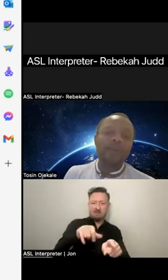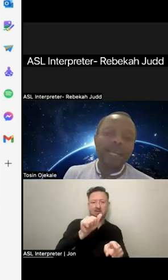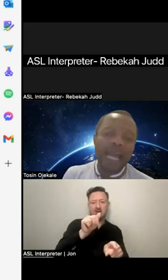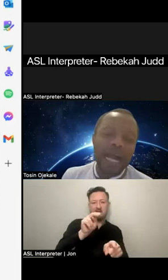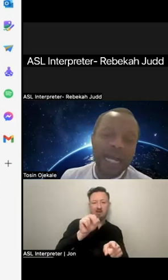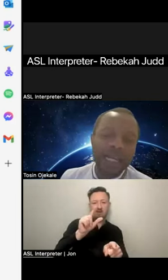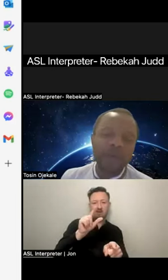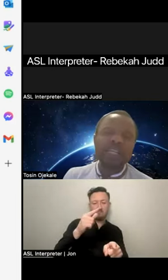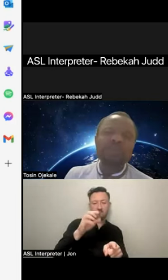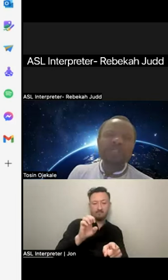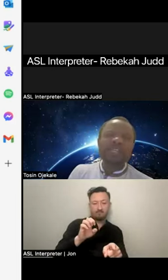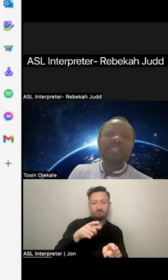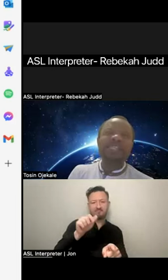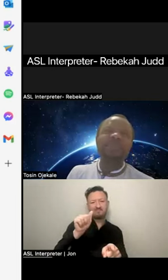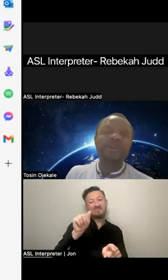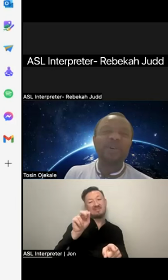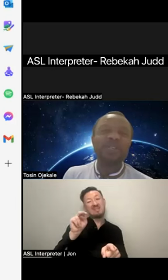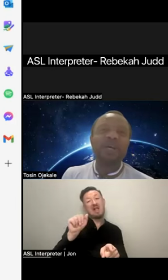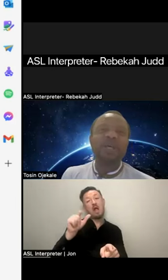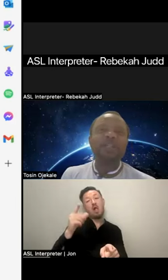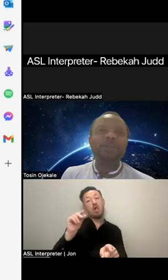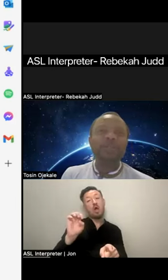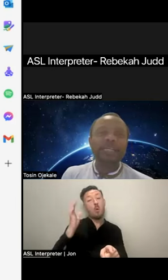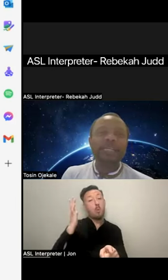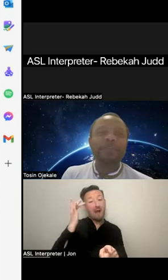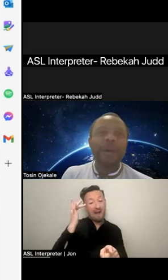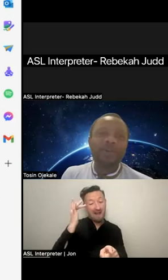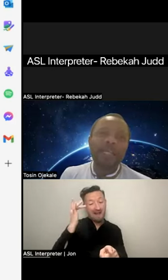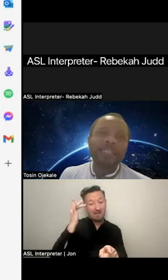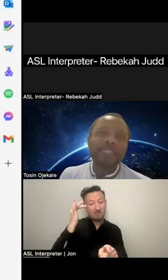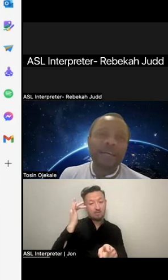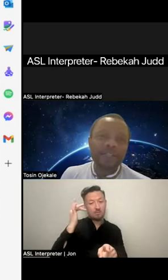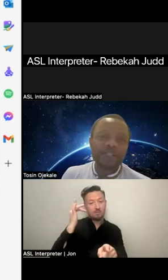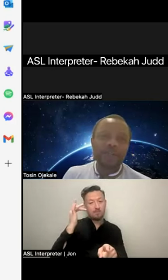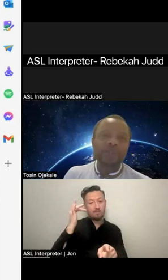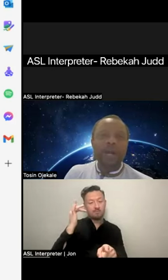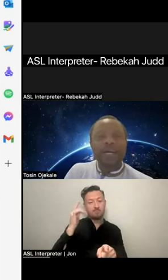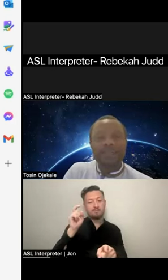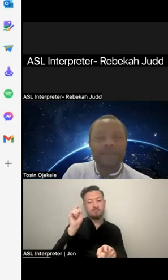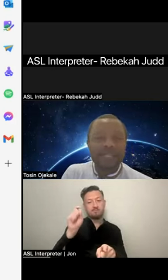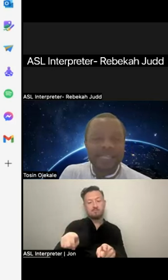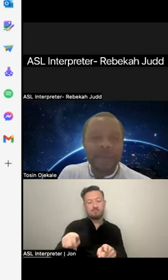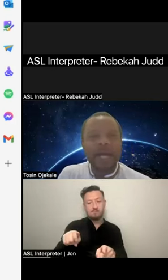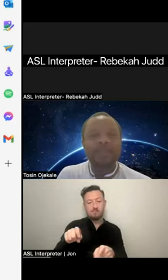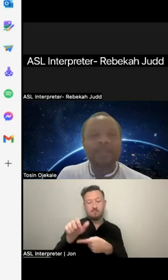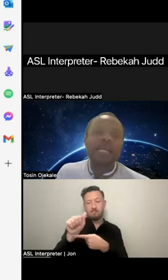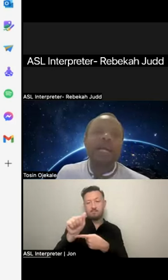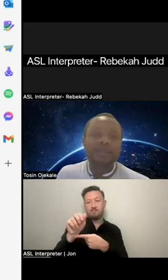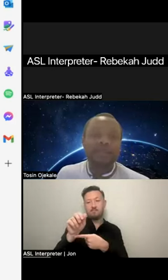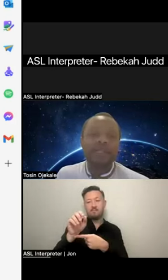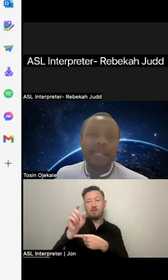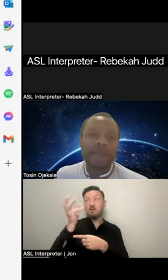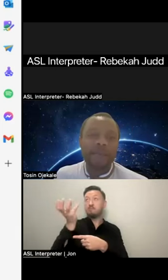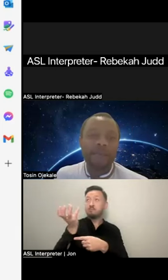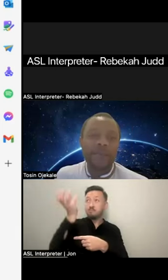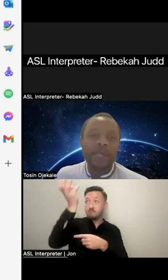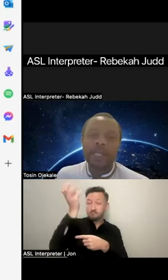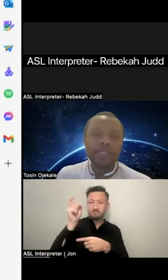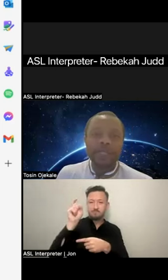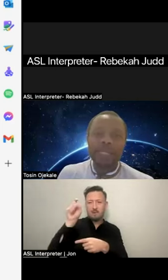Now, why they are analog in most cases is because you need manual intervention to activate them and to deactivate